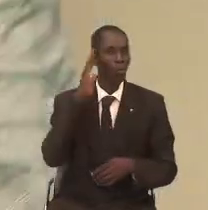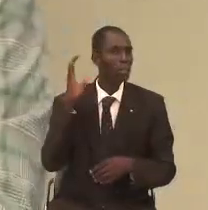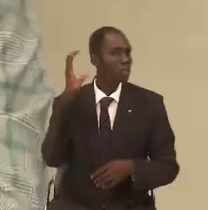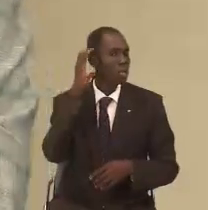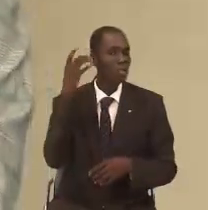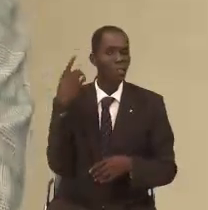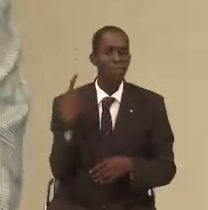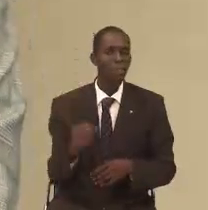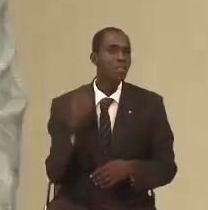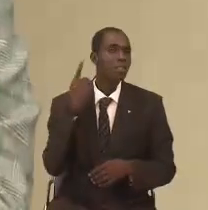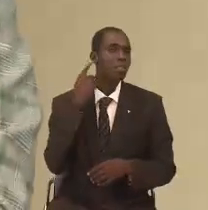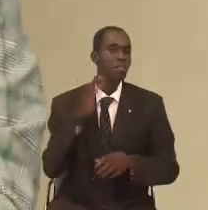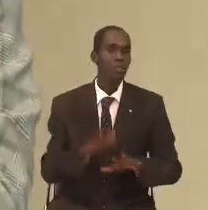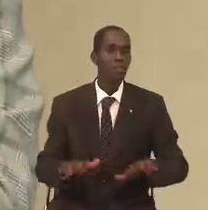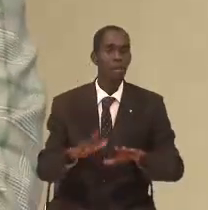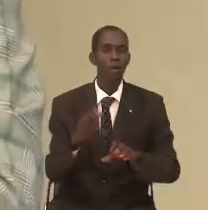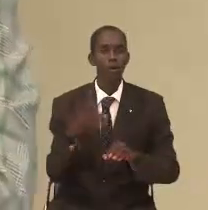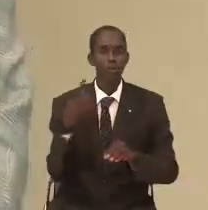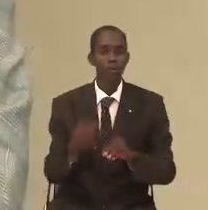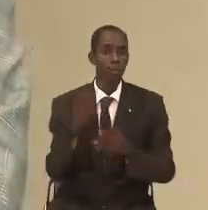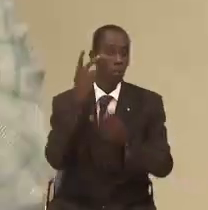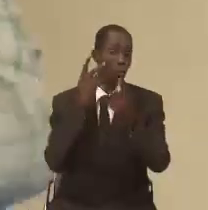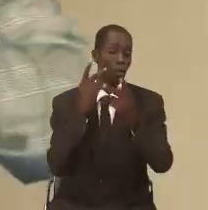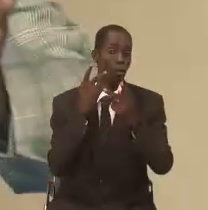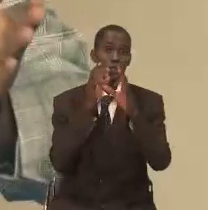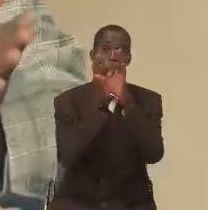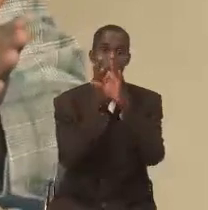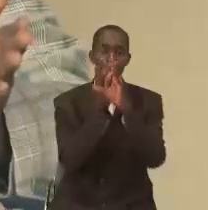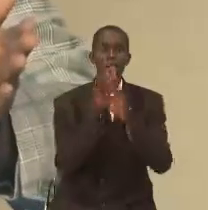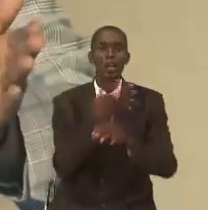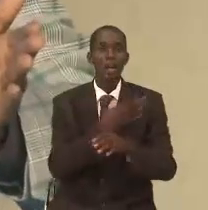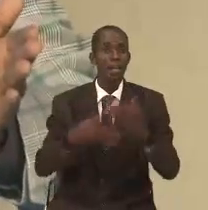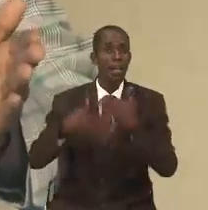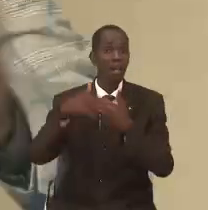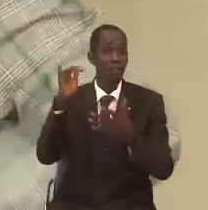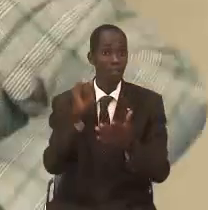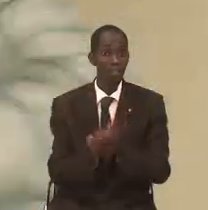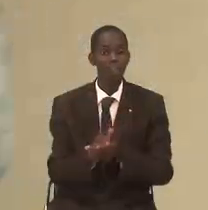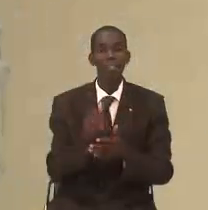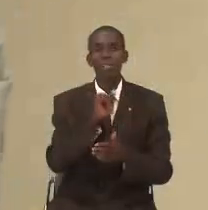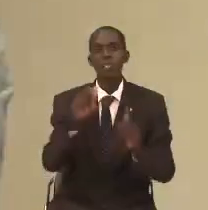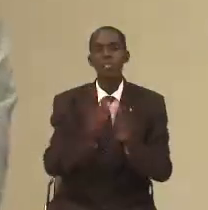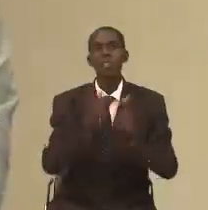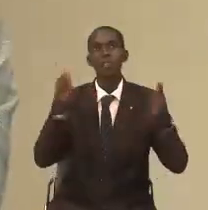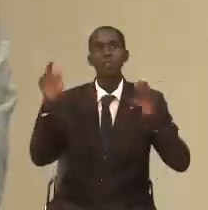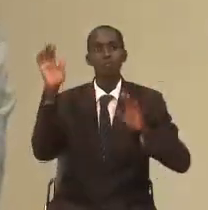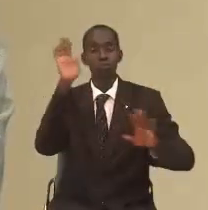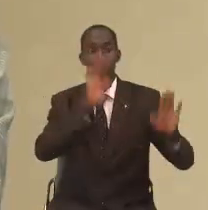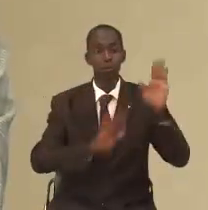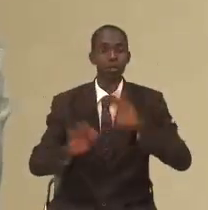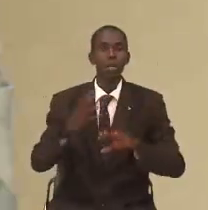all, he'll come for the church. That's the rapture. After that, the great tribulation. And then